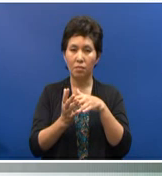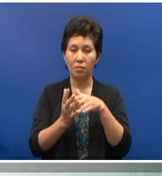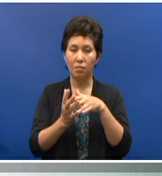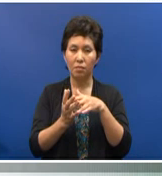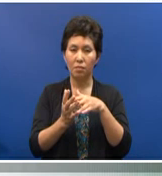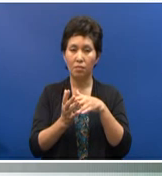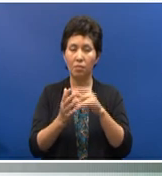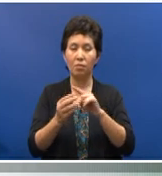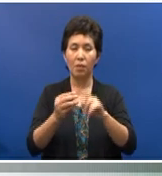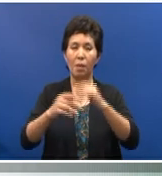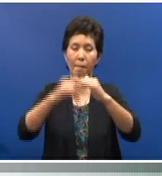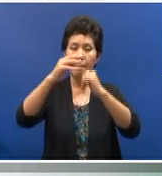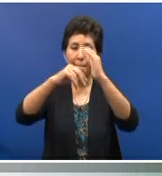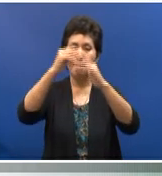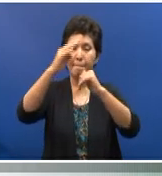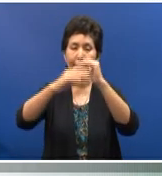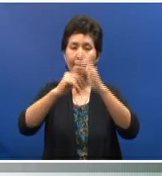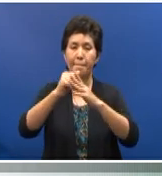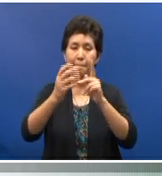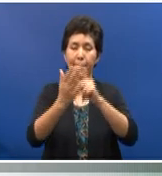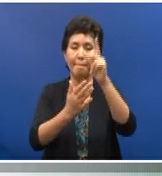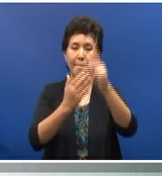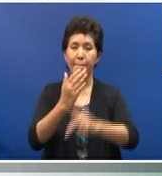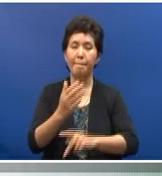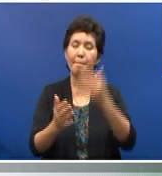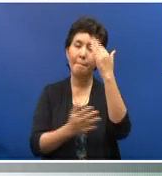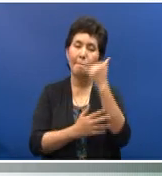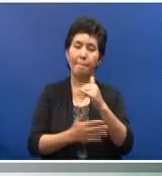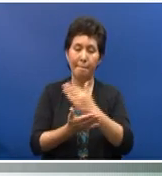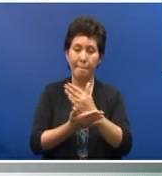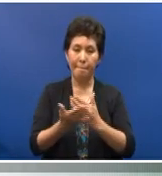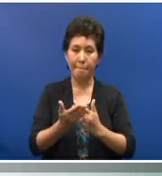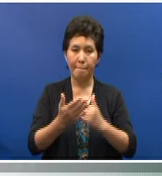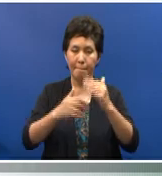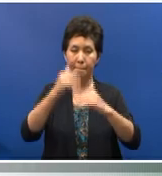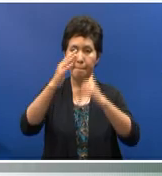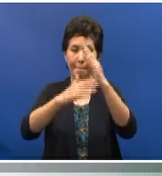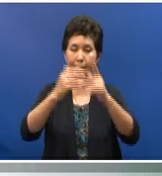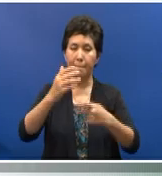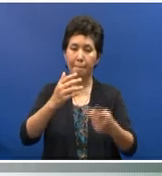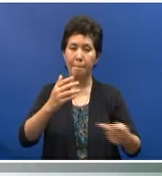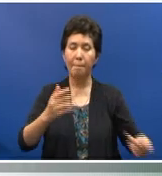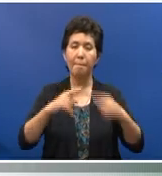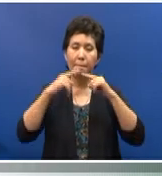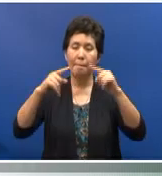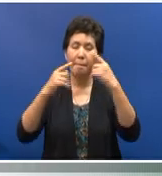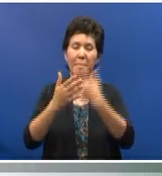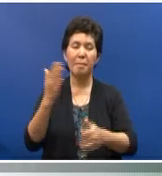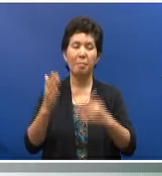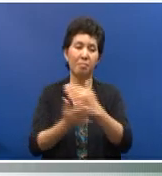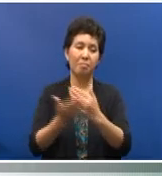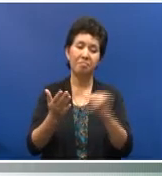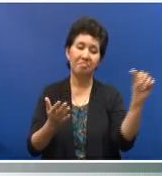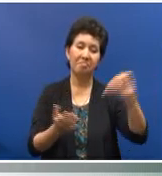national development programs and attempt to explain why some development project succeeds while others